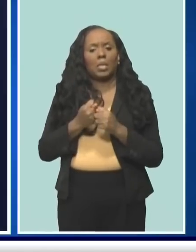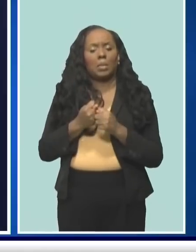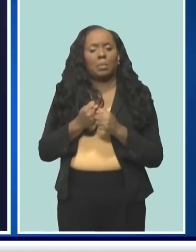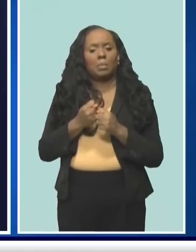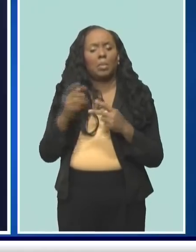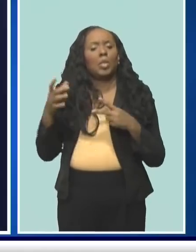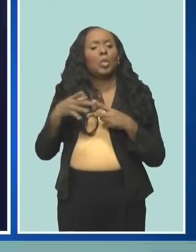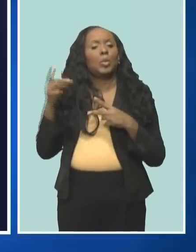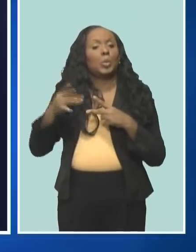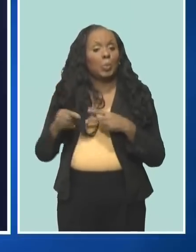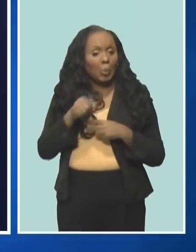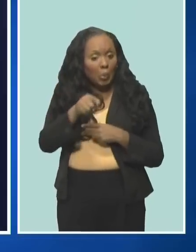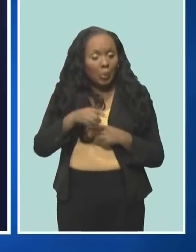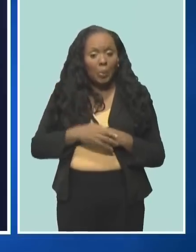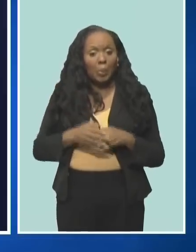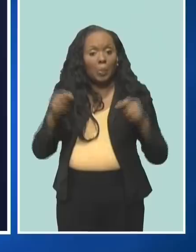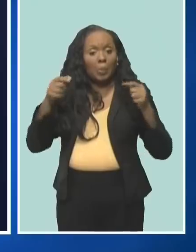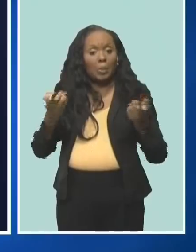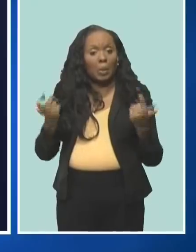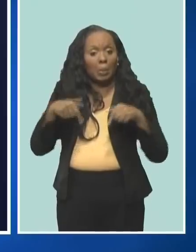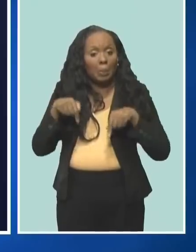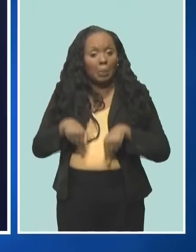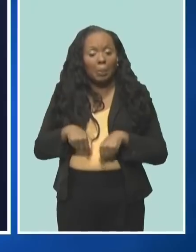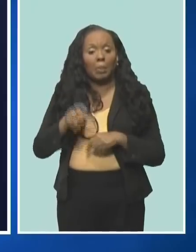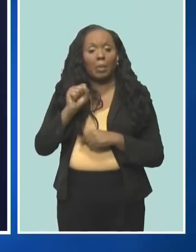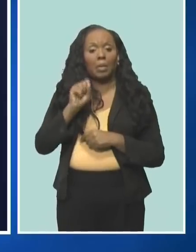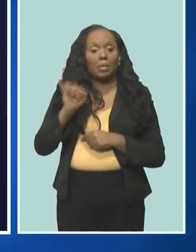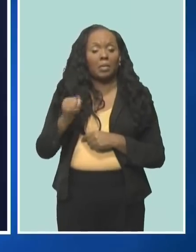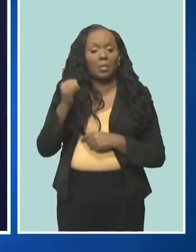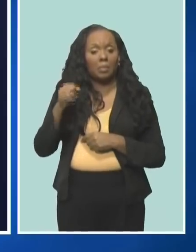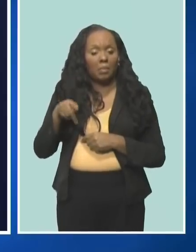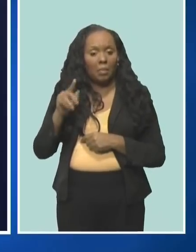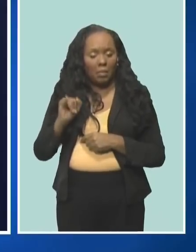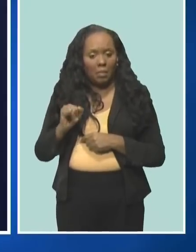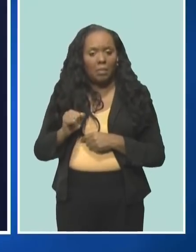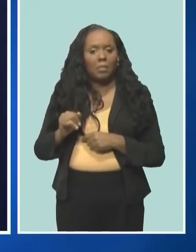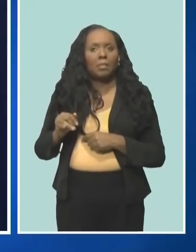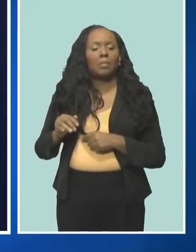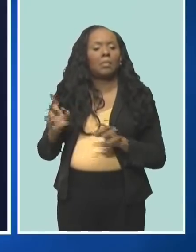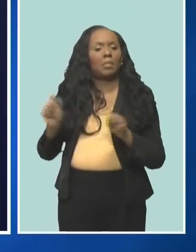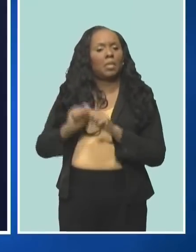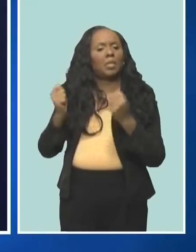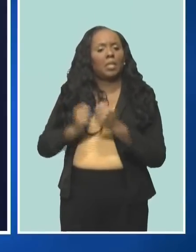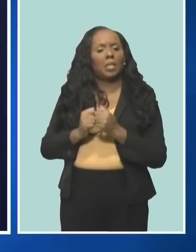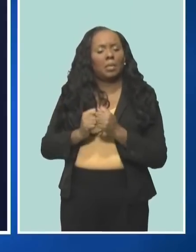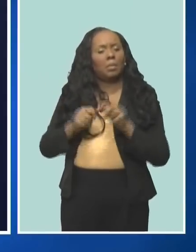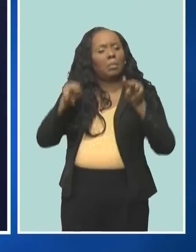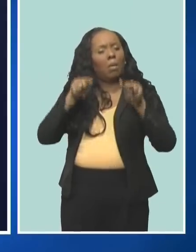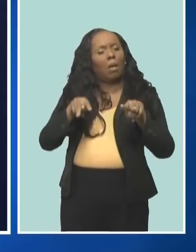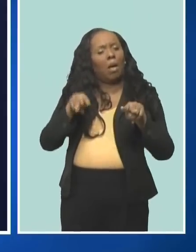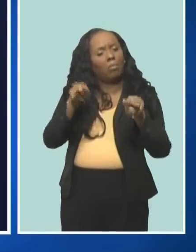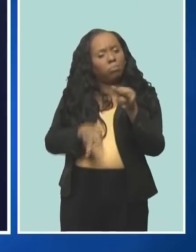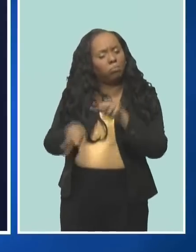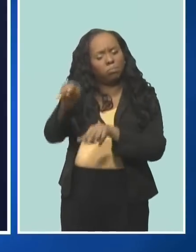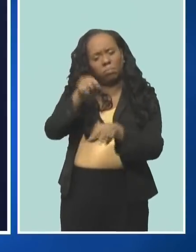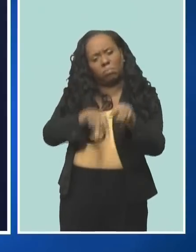the SJPI. That means the team saw something in